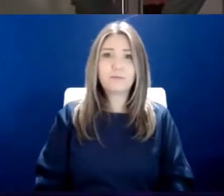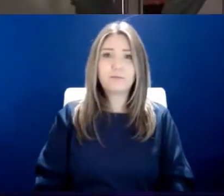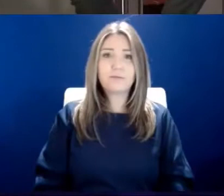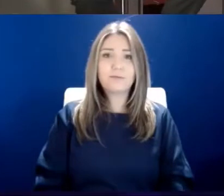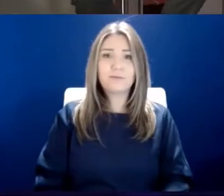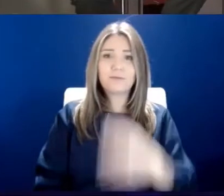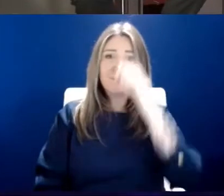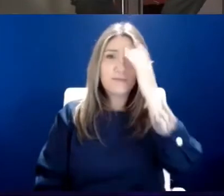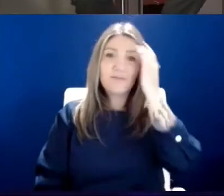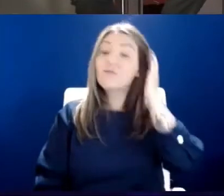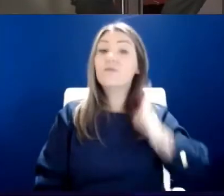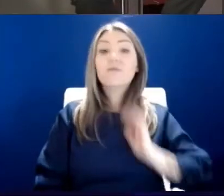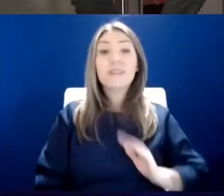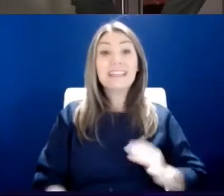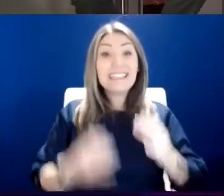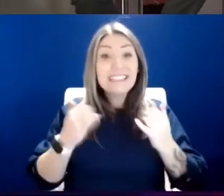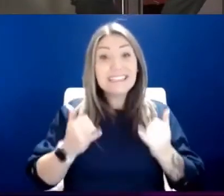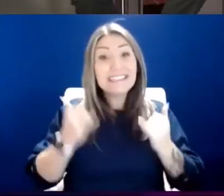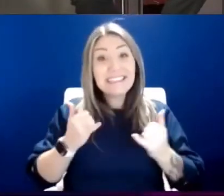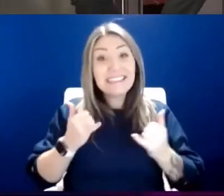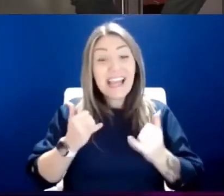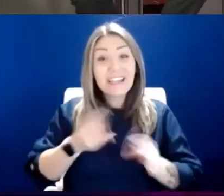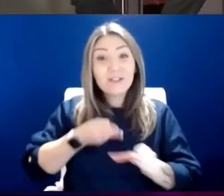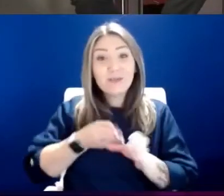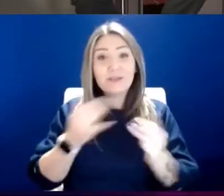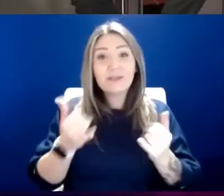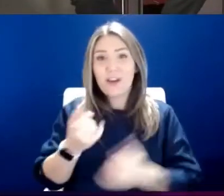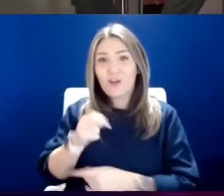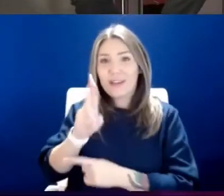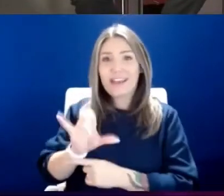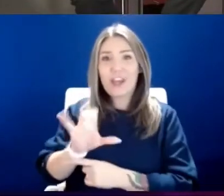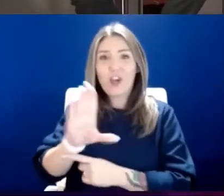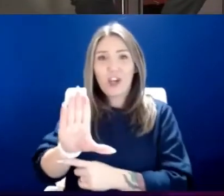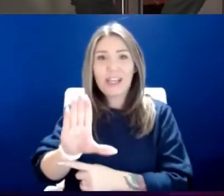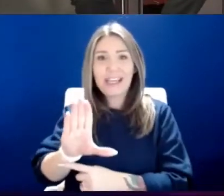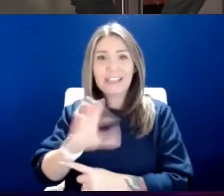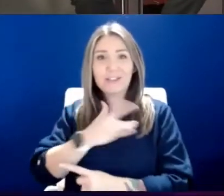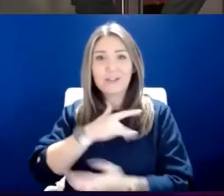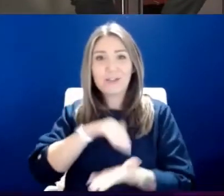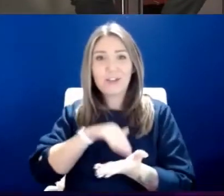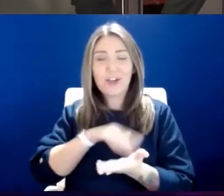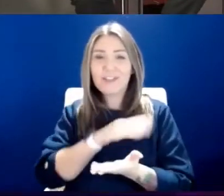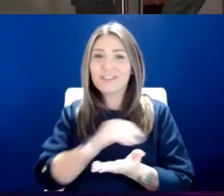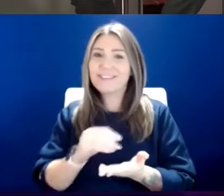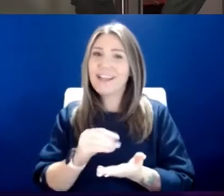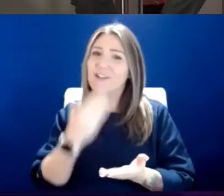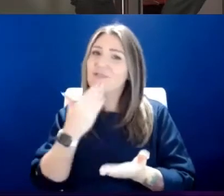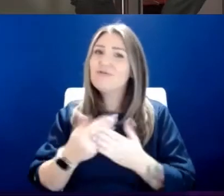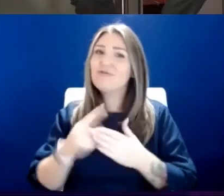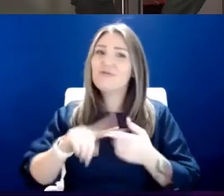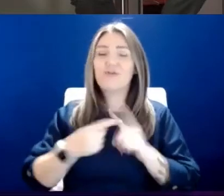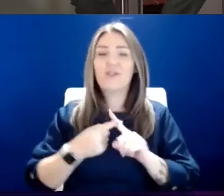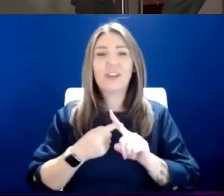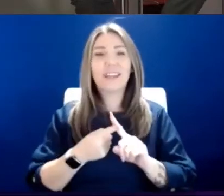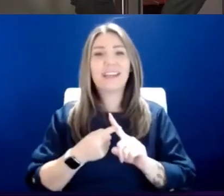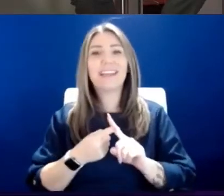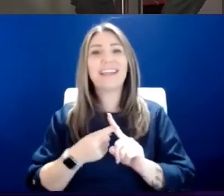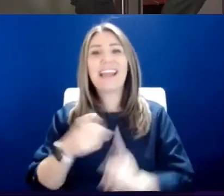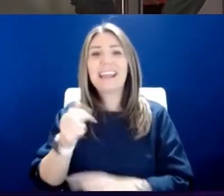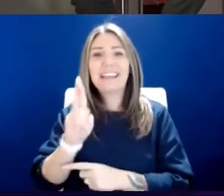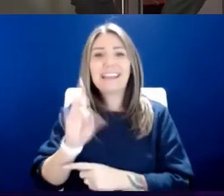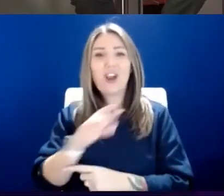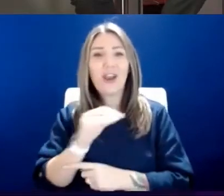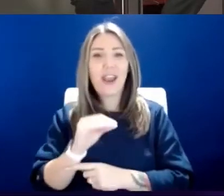Joining us now are Gary and his cardiologist and now his dear friend, Dr. Bhanu Gupta. Thank you both for joining us. And